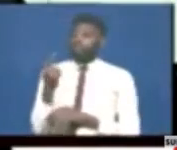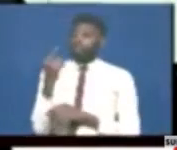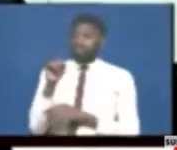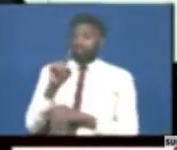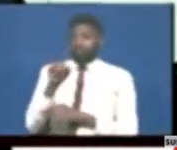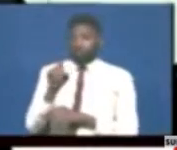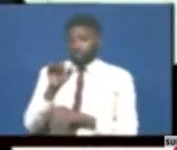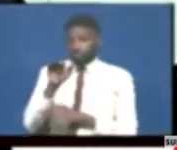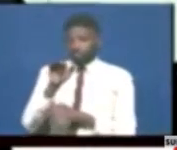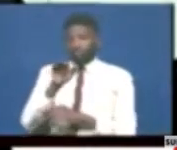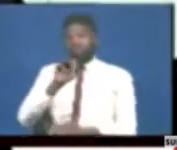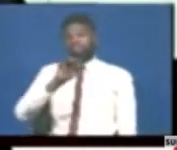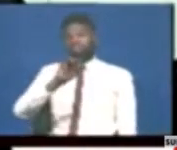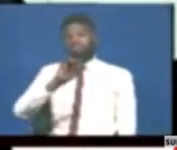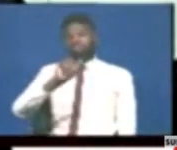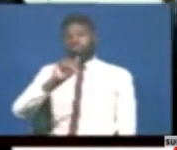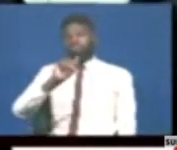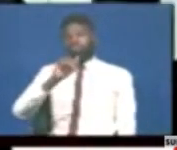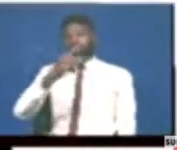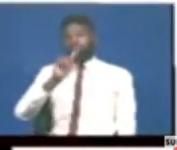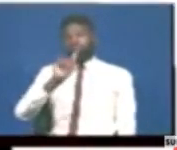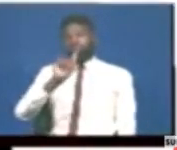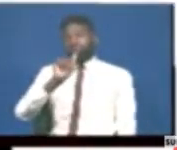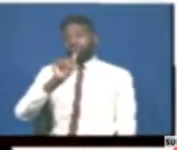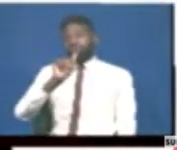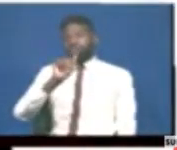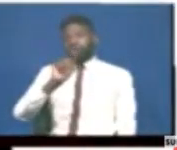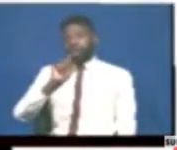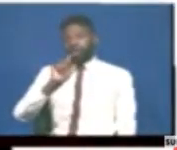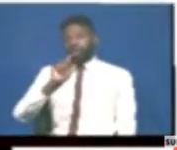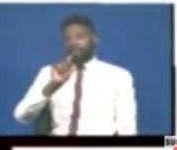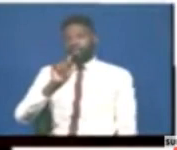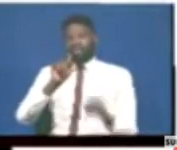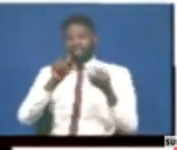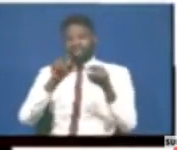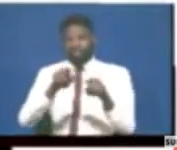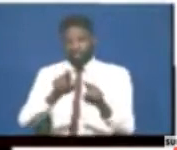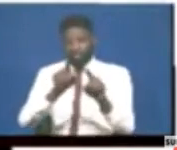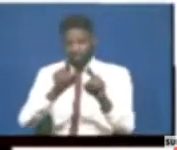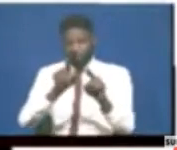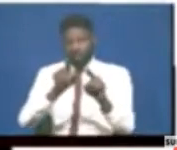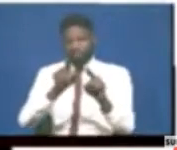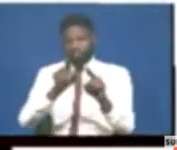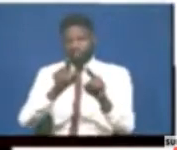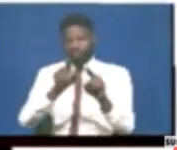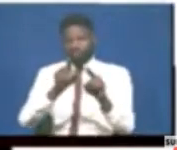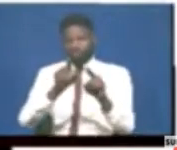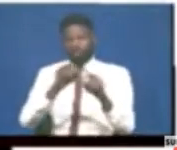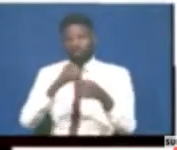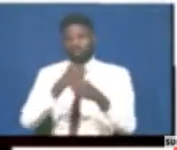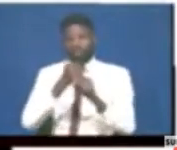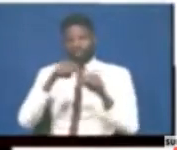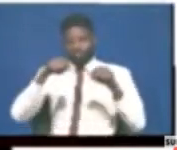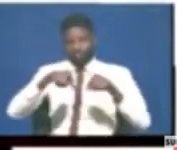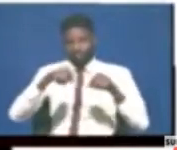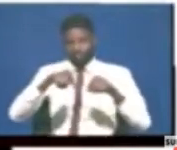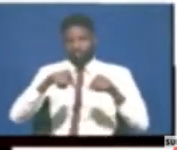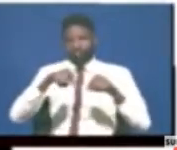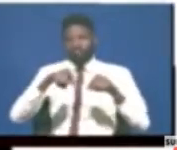Mahat, who without leave proceeded to convert this courtroom into a